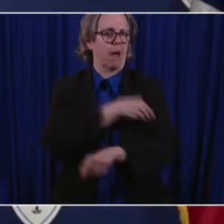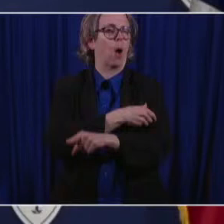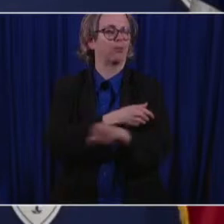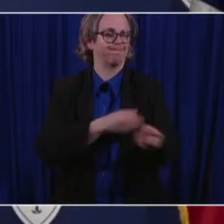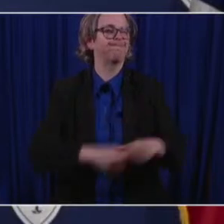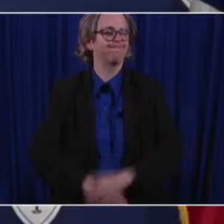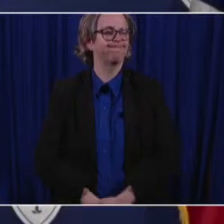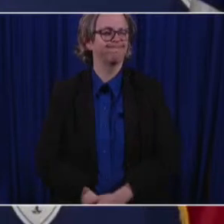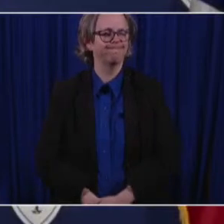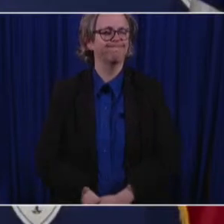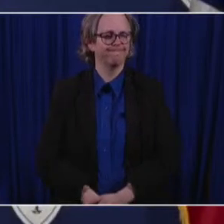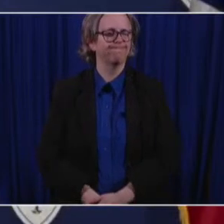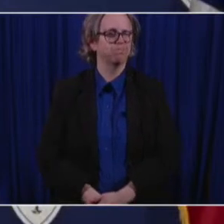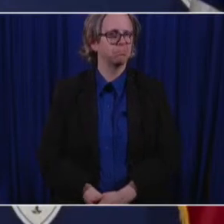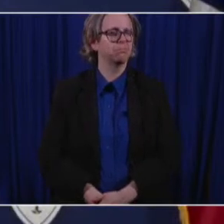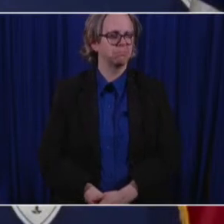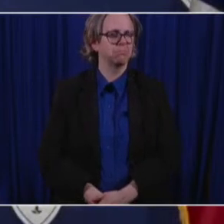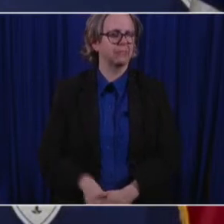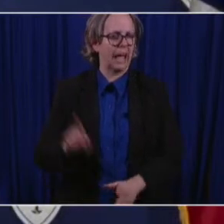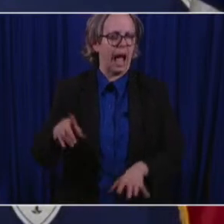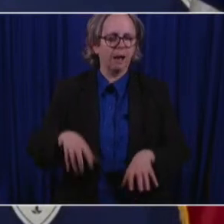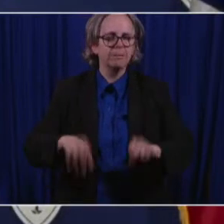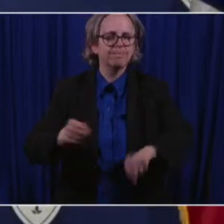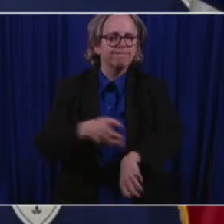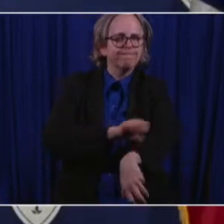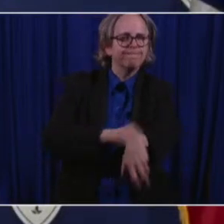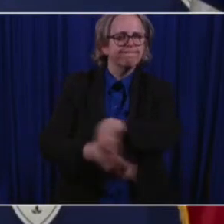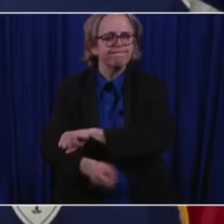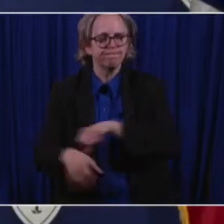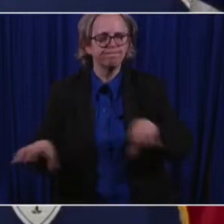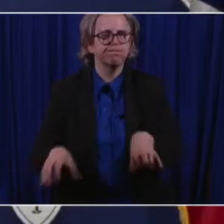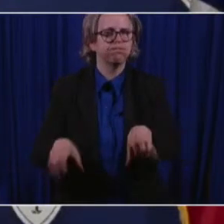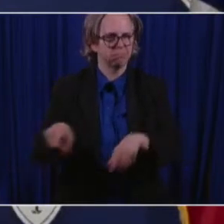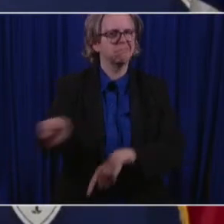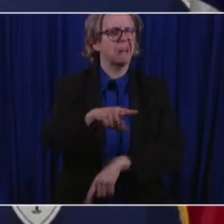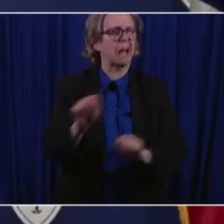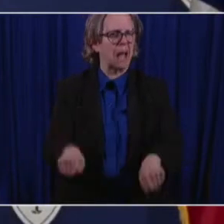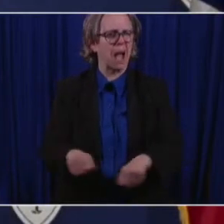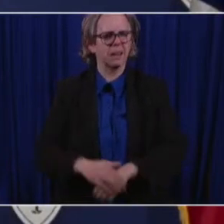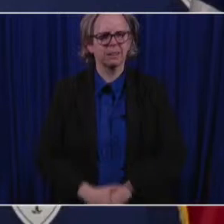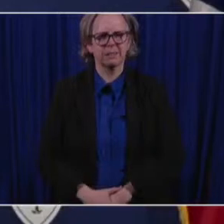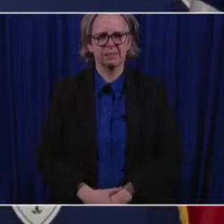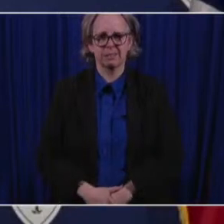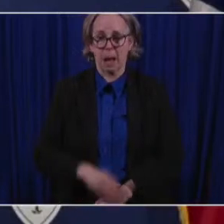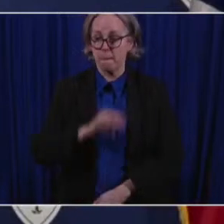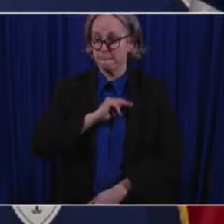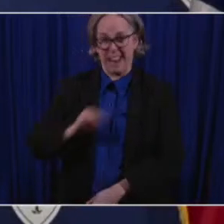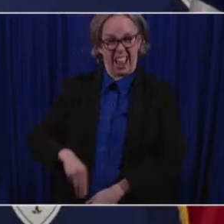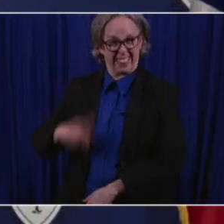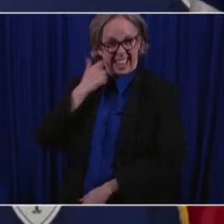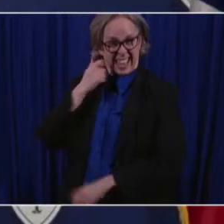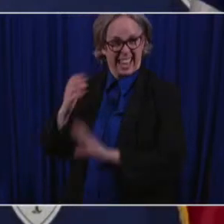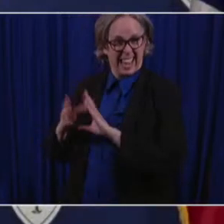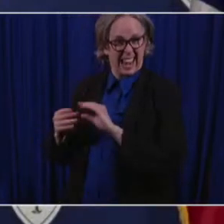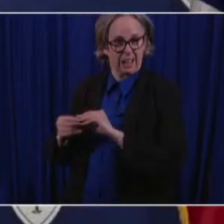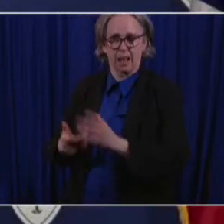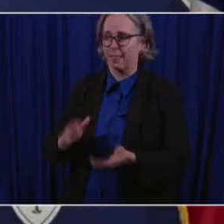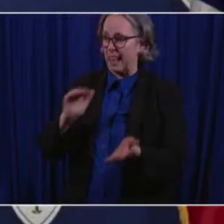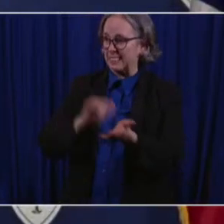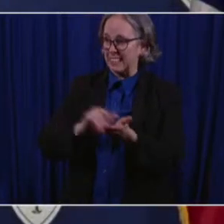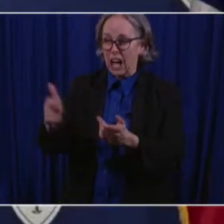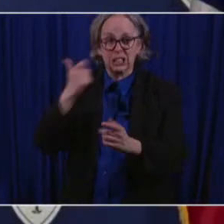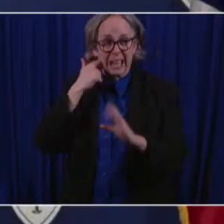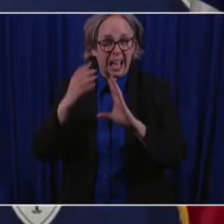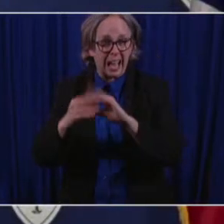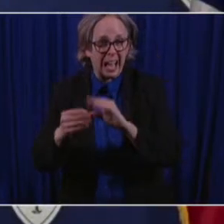about, it's like the doctor talked about, you know, going out into that community. How do we reach more people?